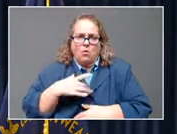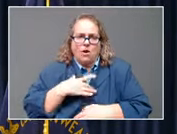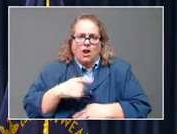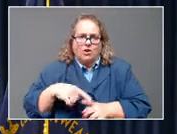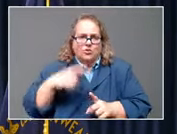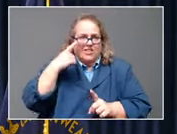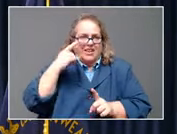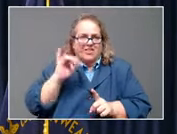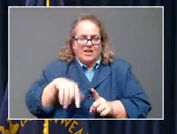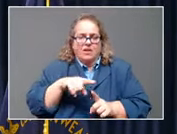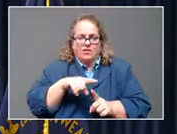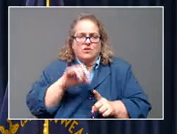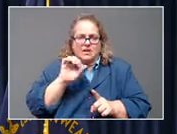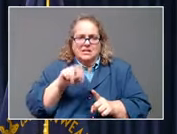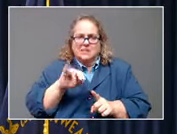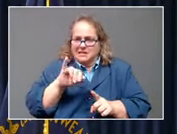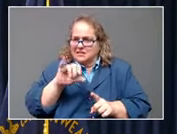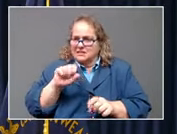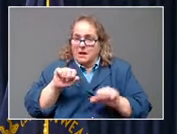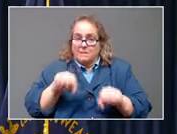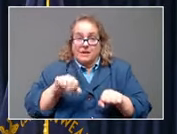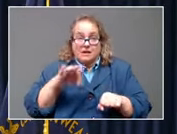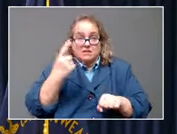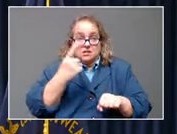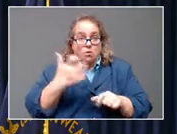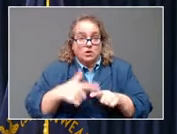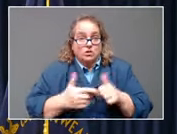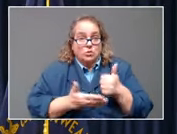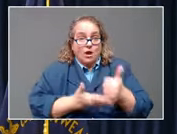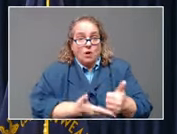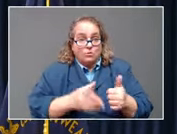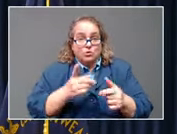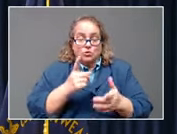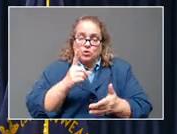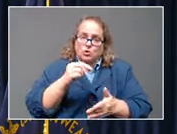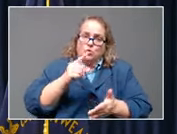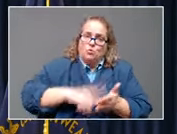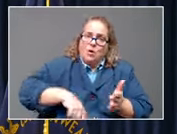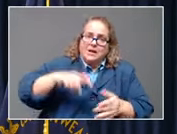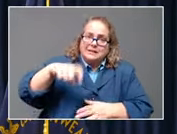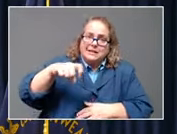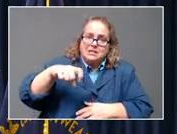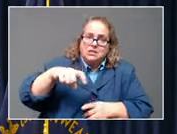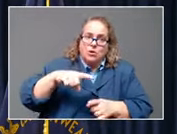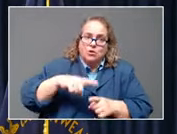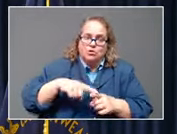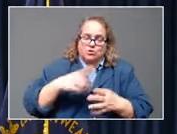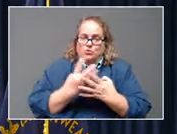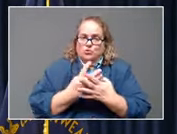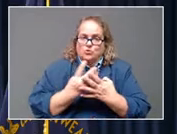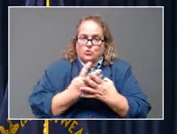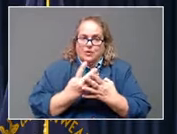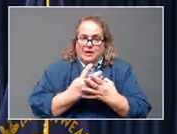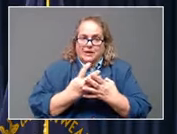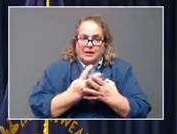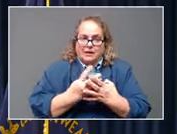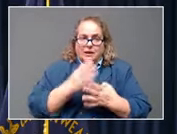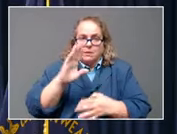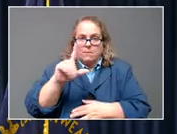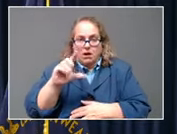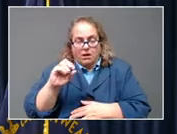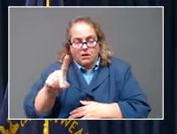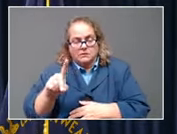an ability, if somebody wants to help, to do what's necessary to screen blood. Second